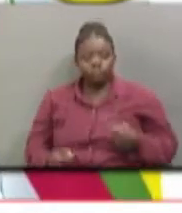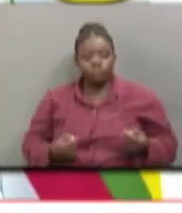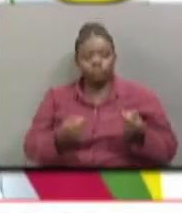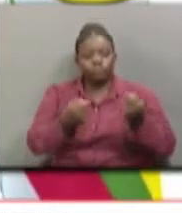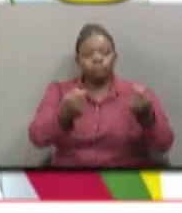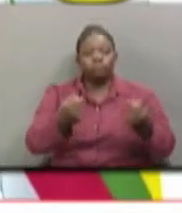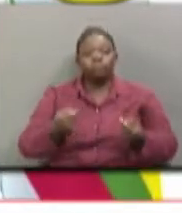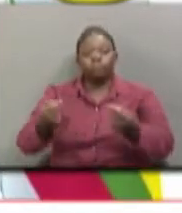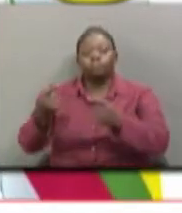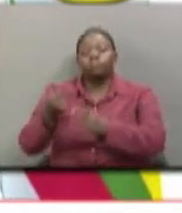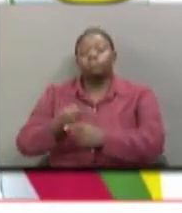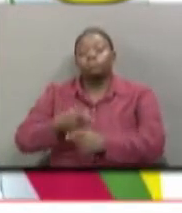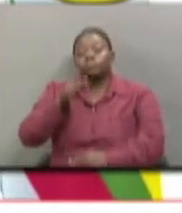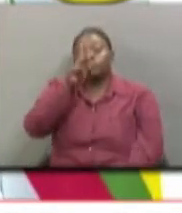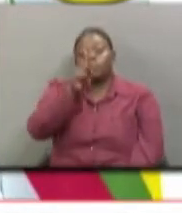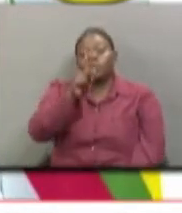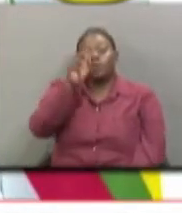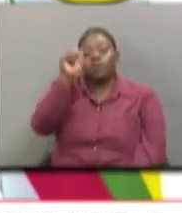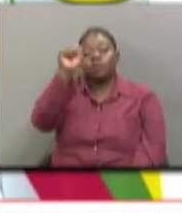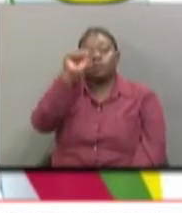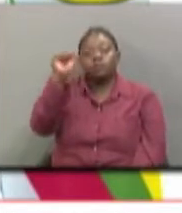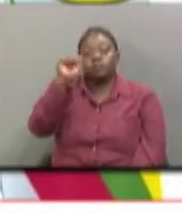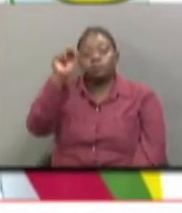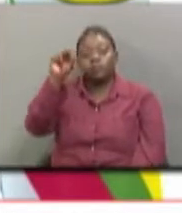from Kasanda